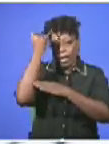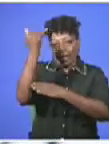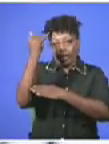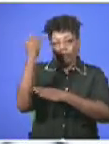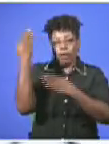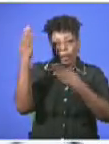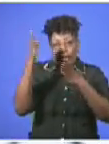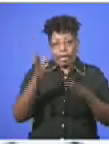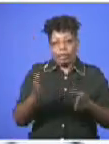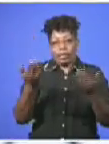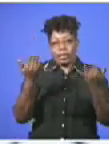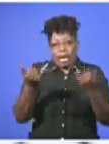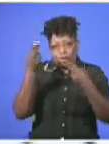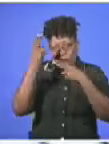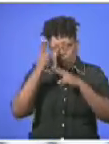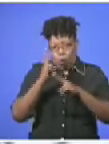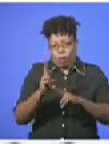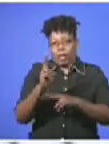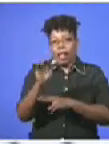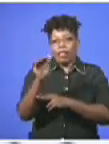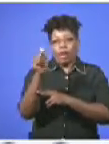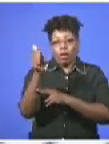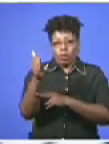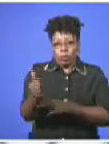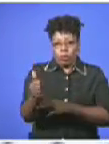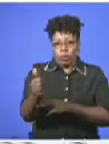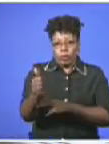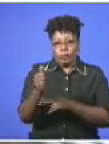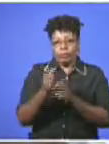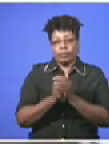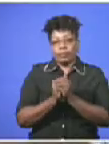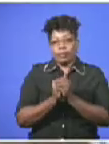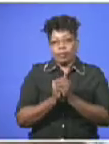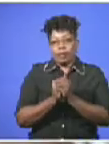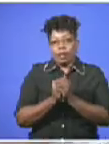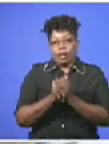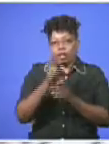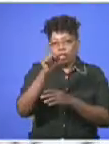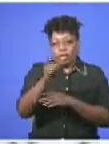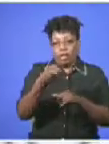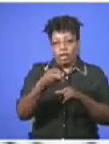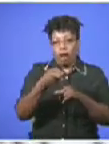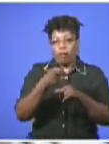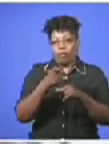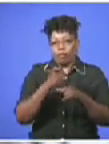now honor their own, so to speak, and you don't need it. You need it to come